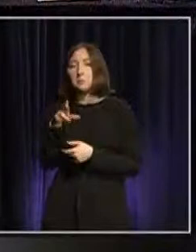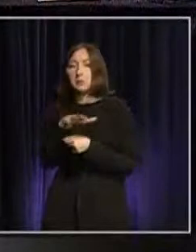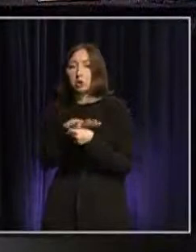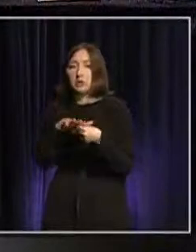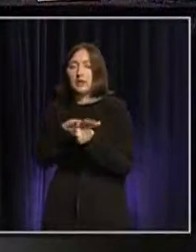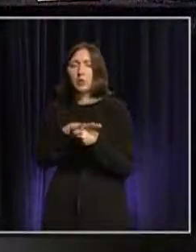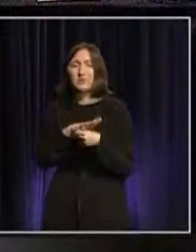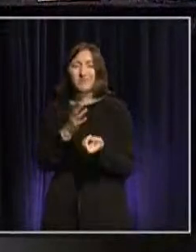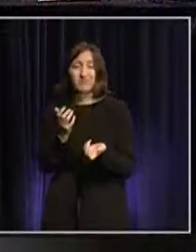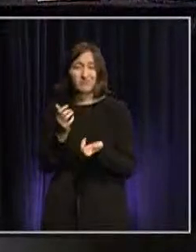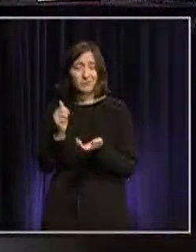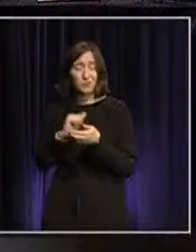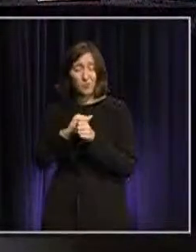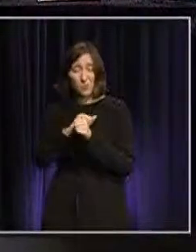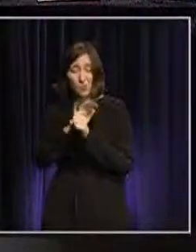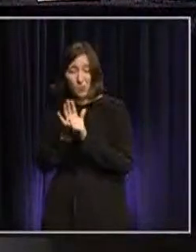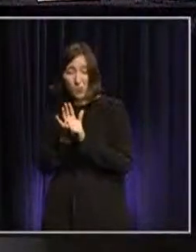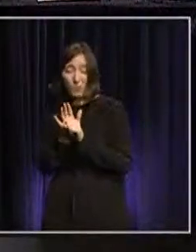of death?